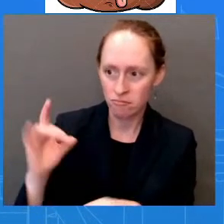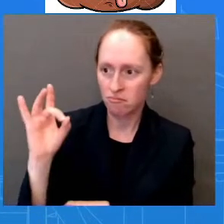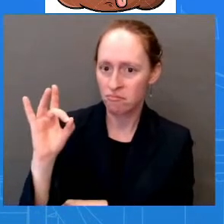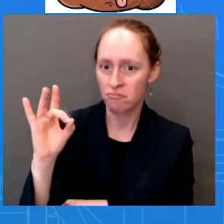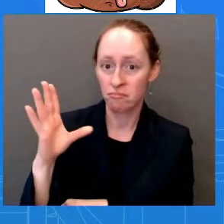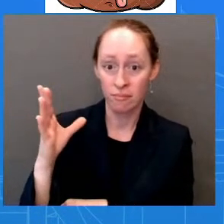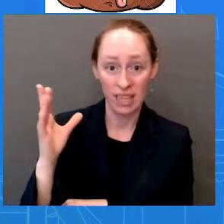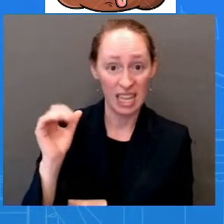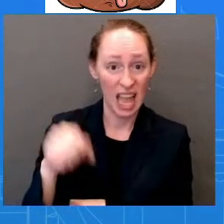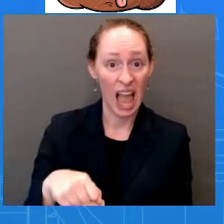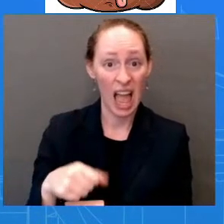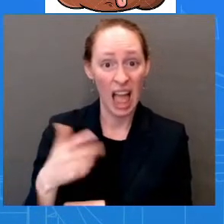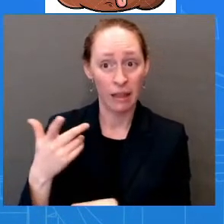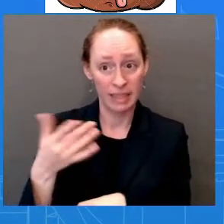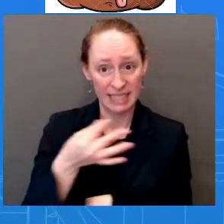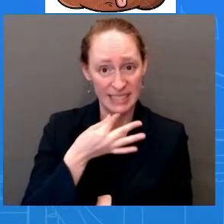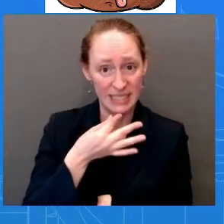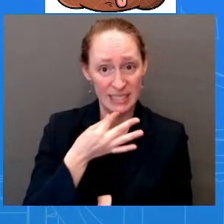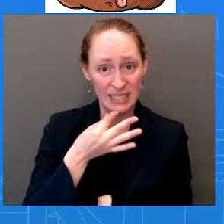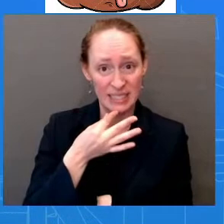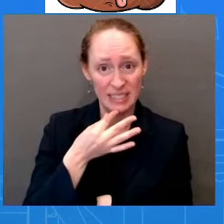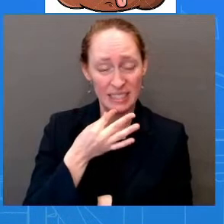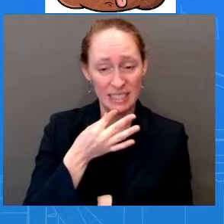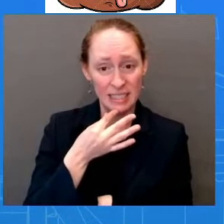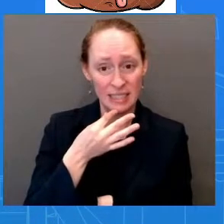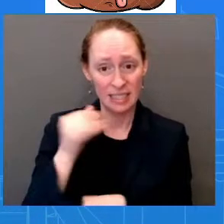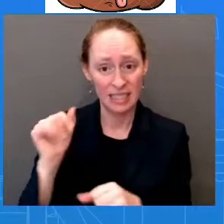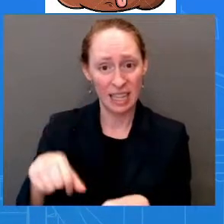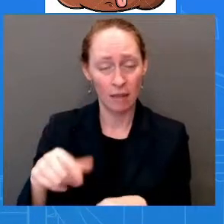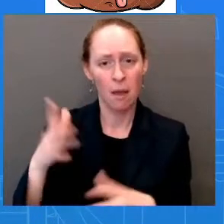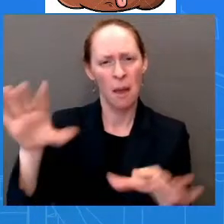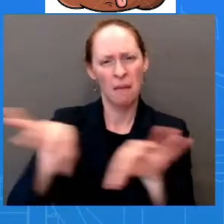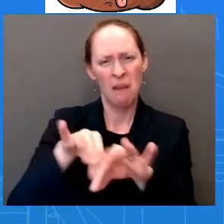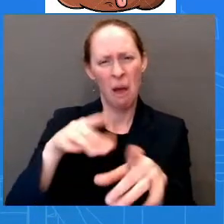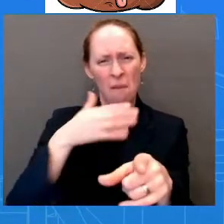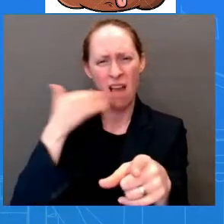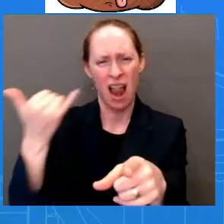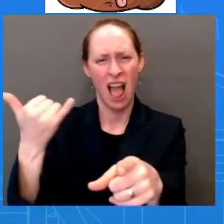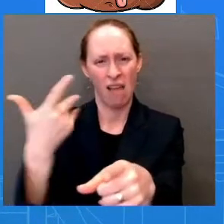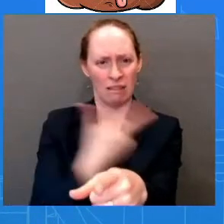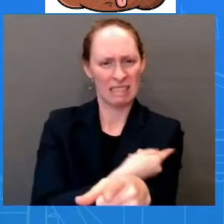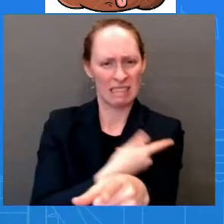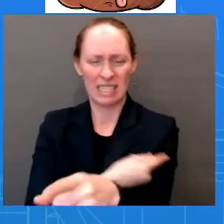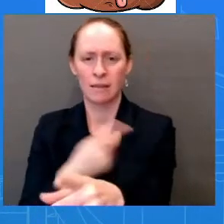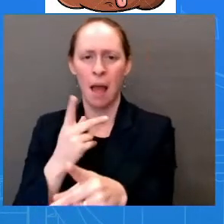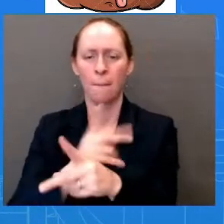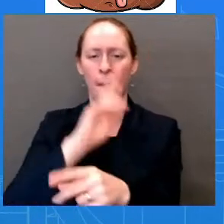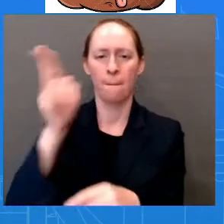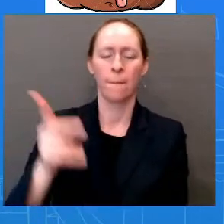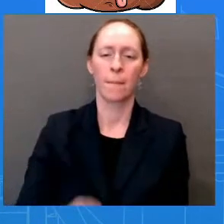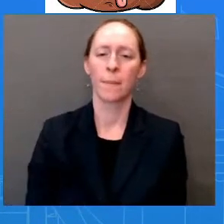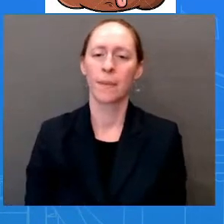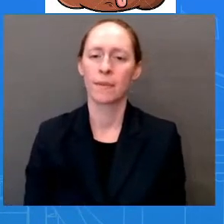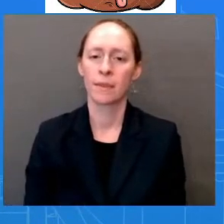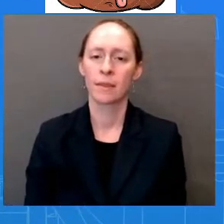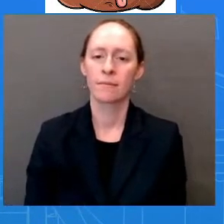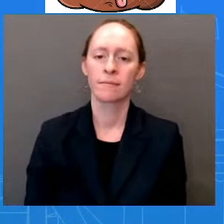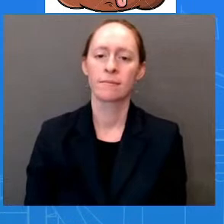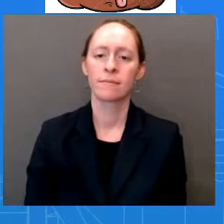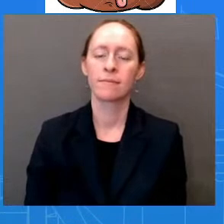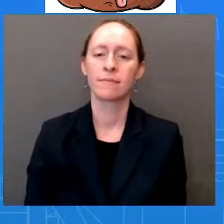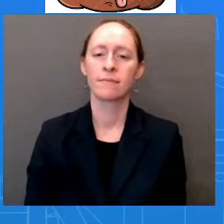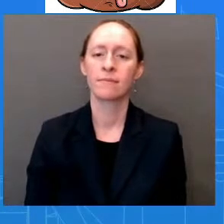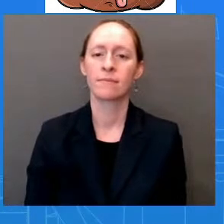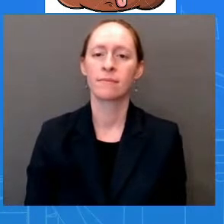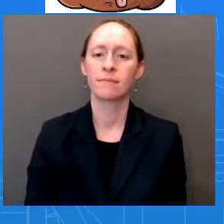on your booster. It's just really as simple as that. We're going to get there. We can get there with less suffering if we